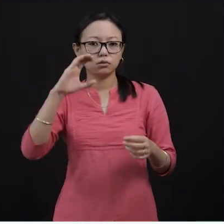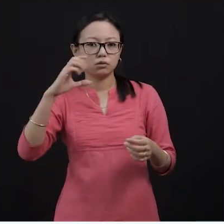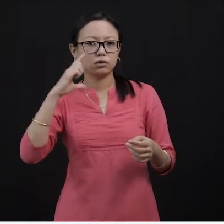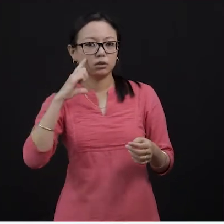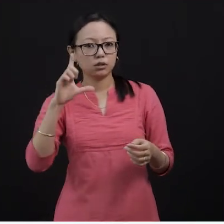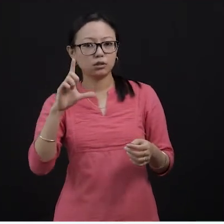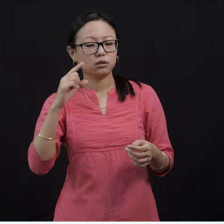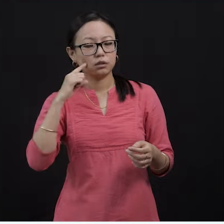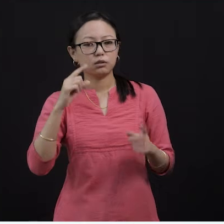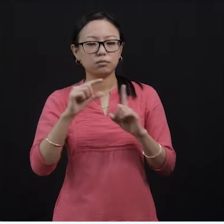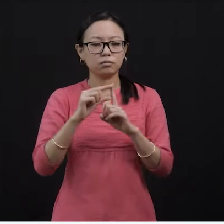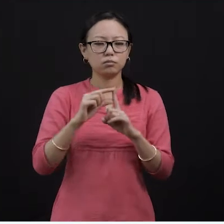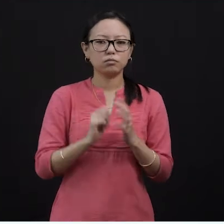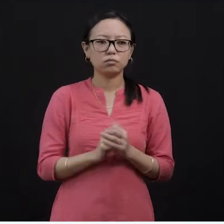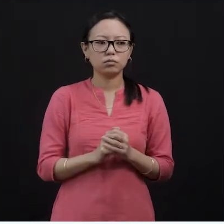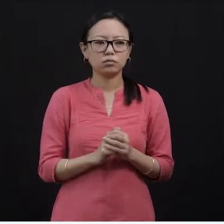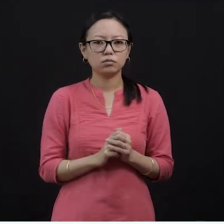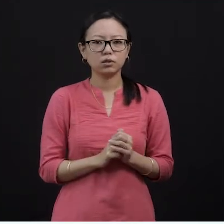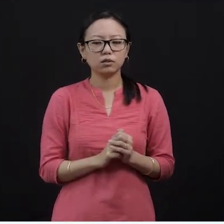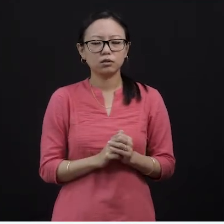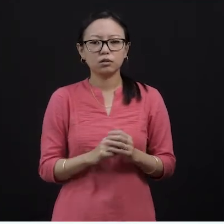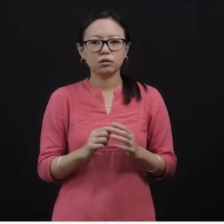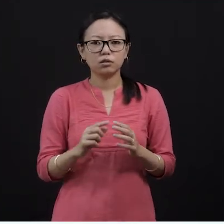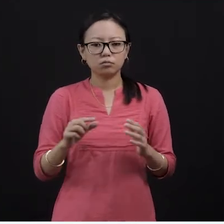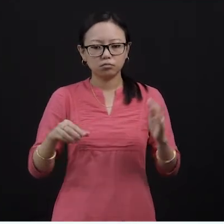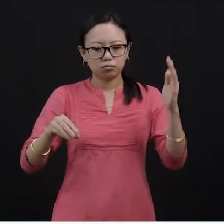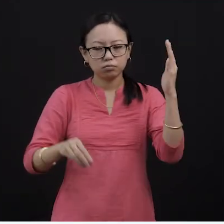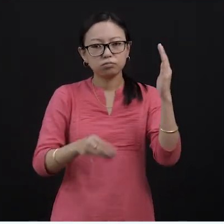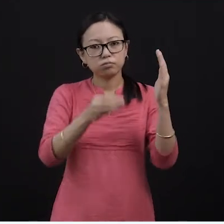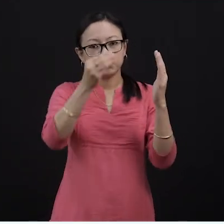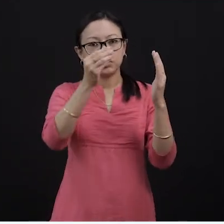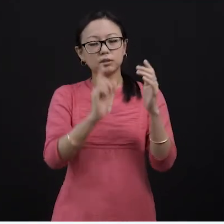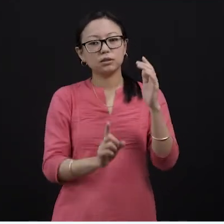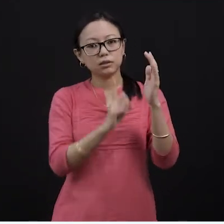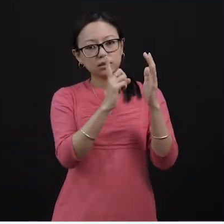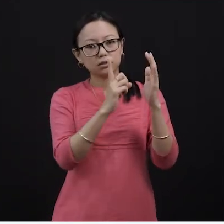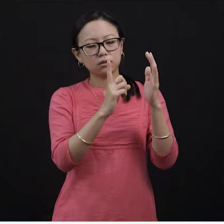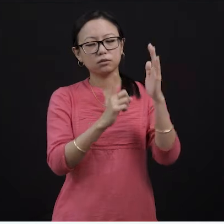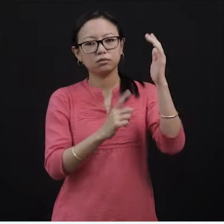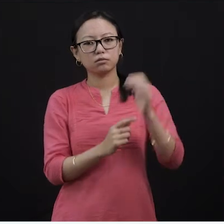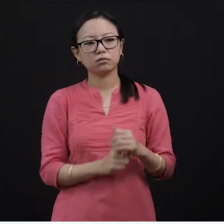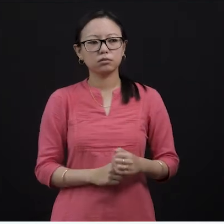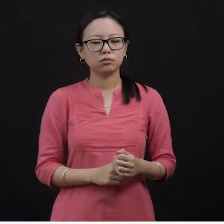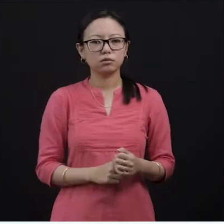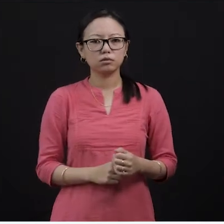Just like the kite, we'll see, okay? We'll see this paper clip and a thread rising